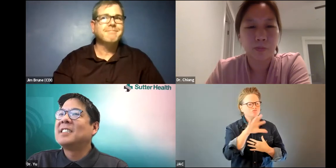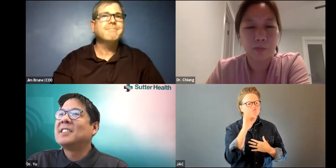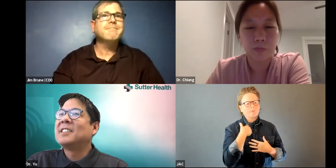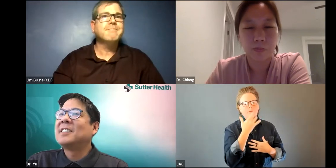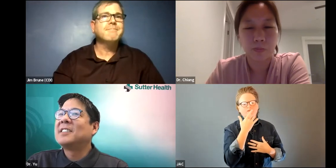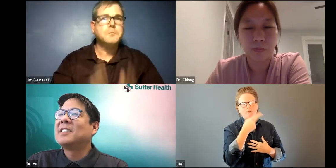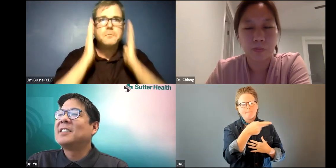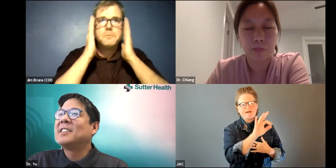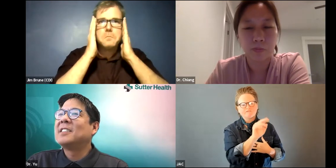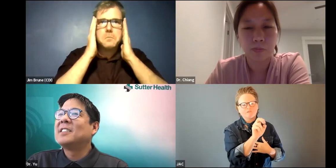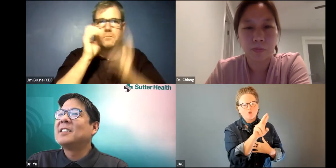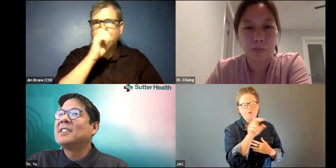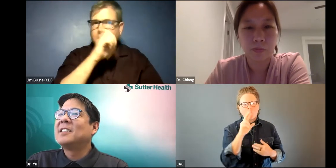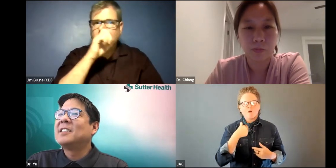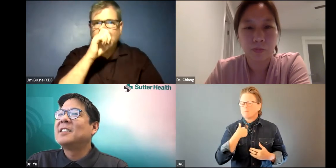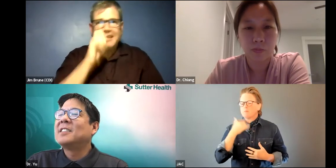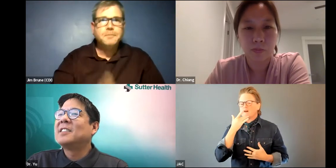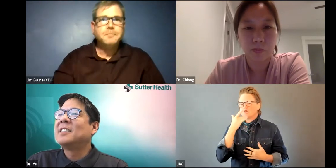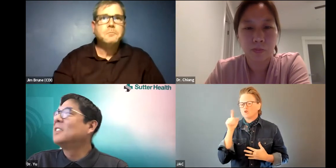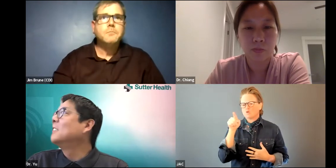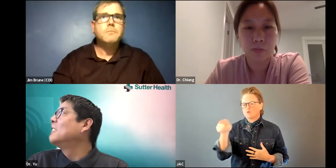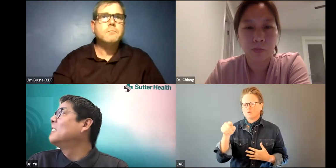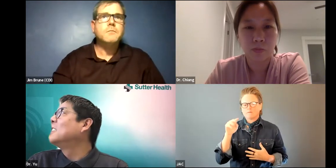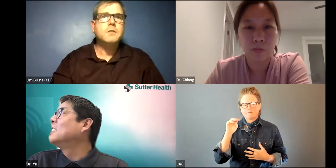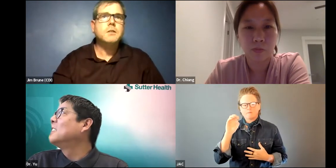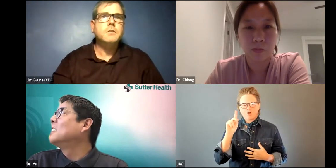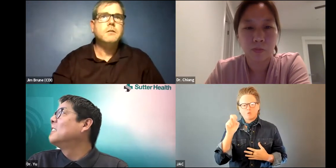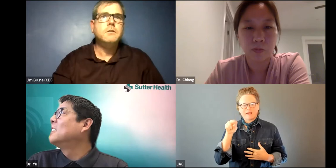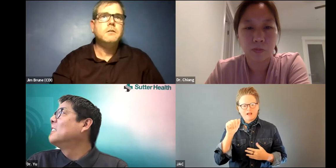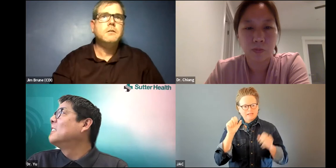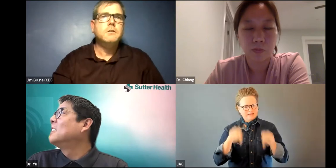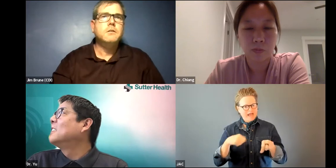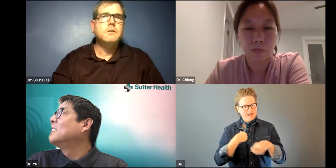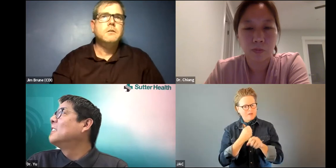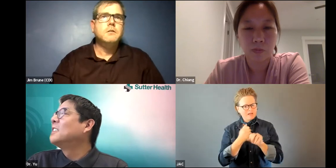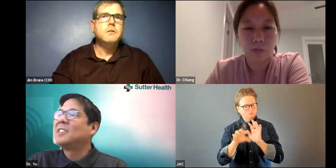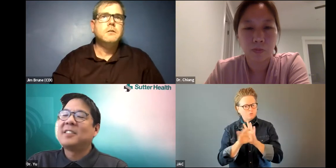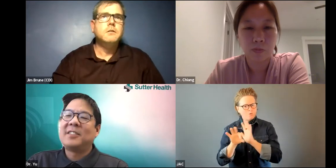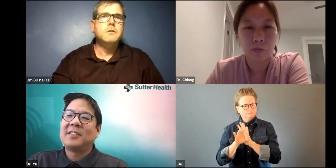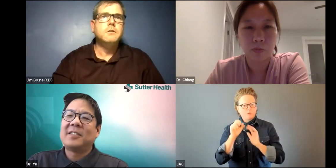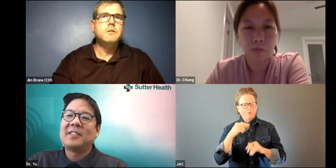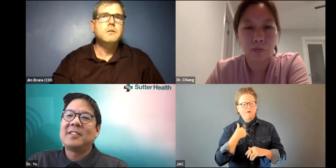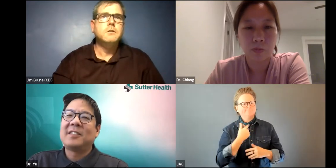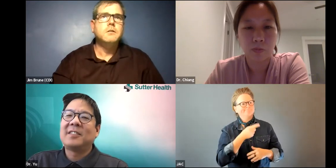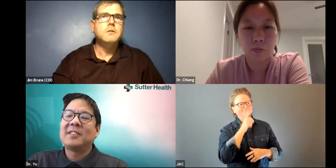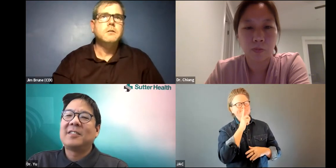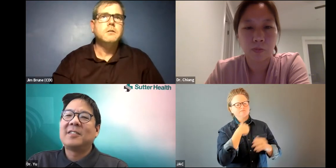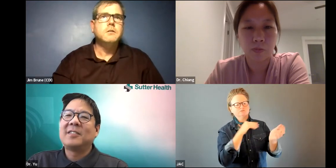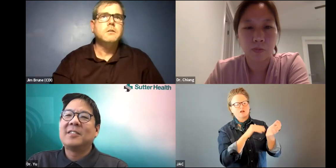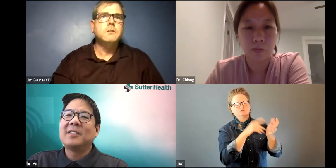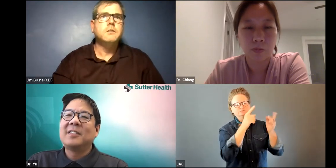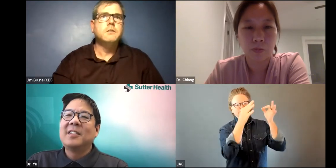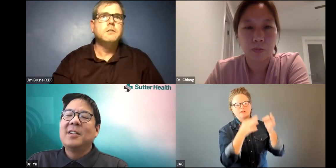if I wanted to choose, if I had a preference between Pfizer or Moderna, am I allowed to make that